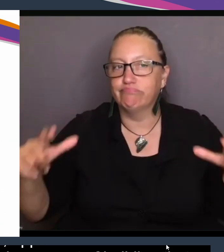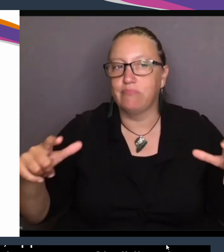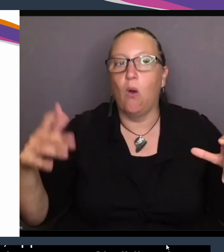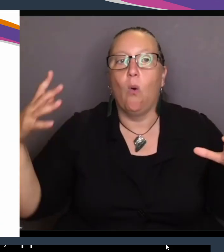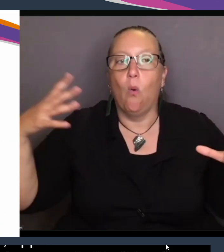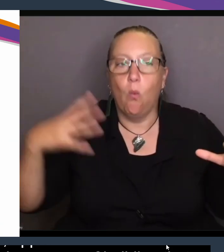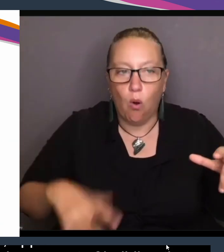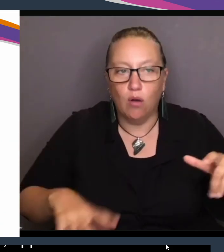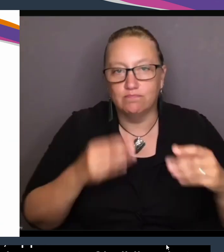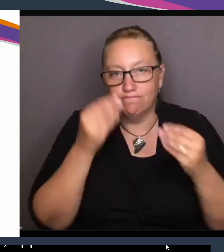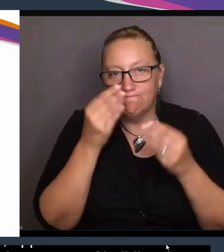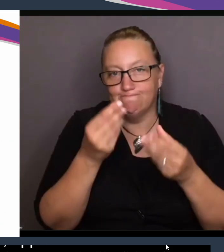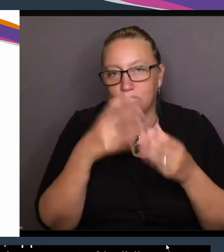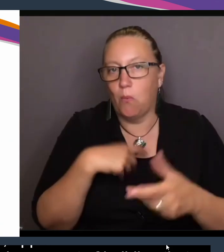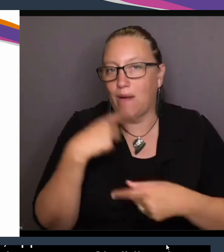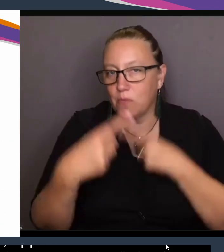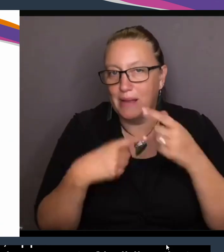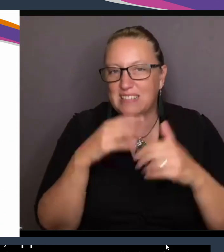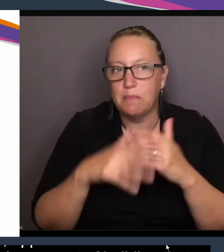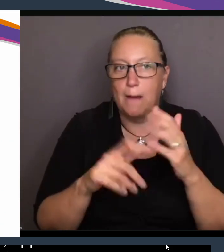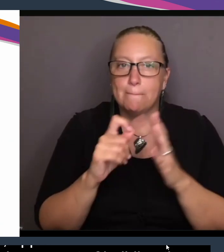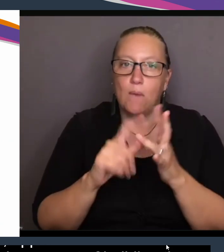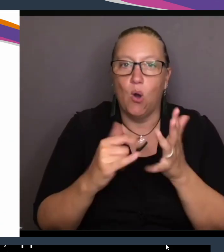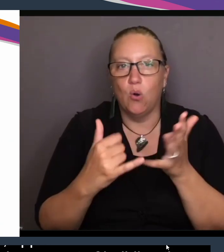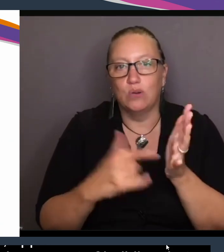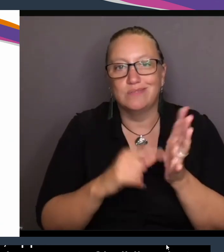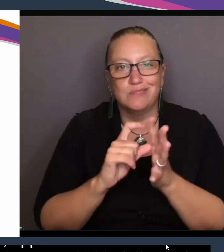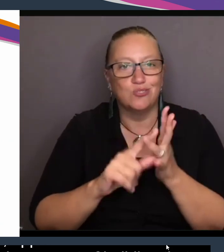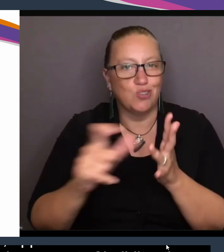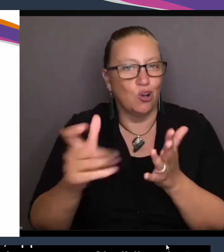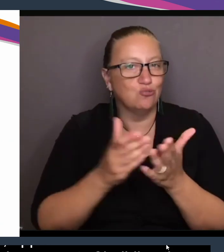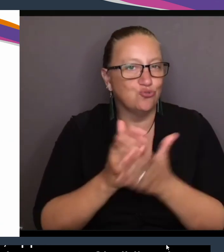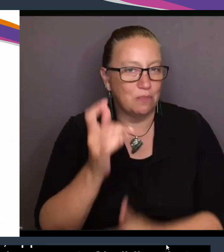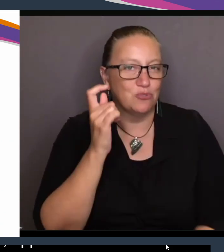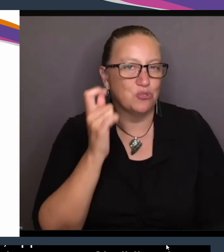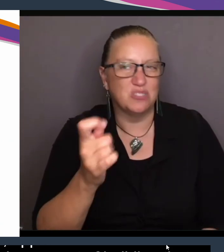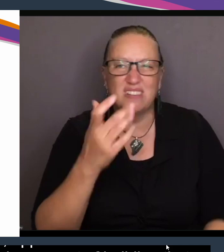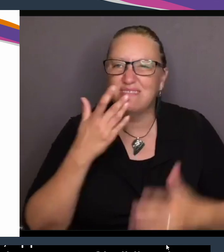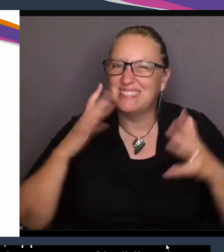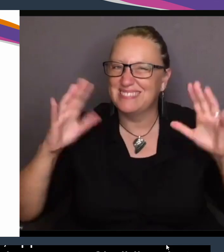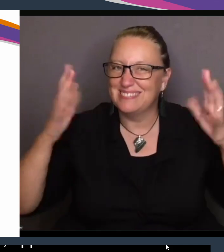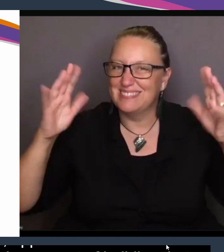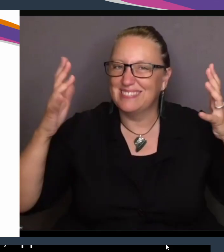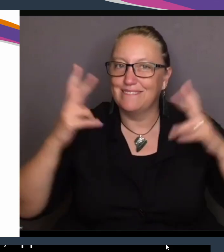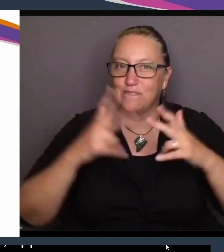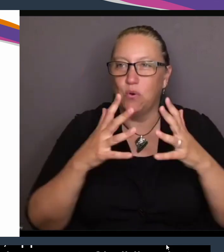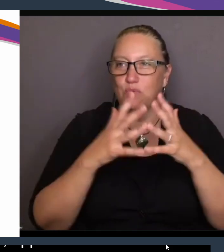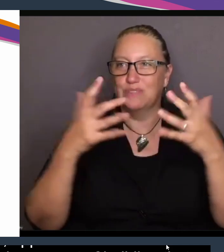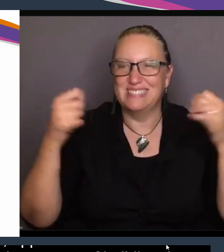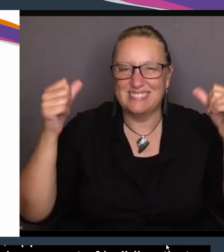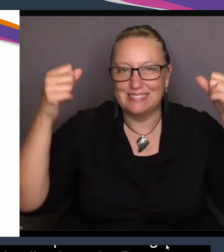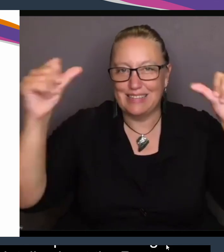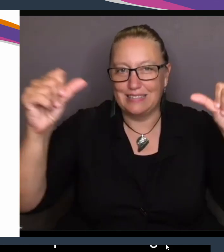months. So a very, very huge round of applause to our successful candidates.